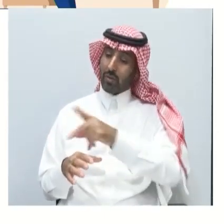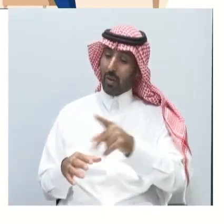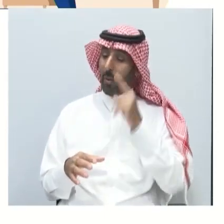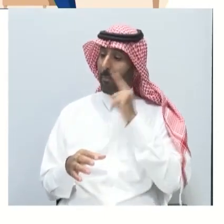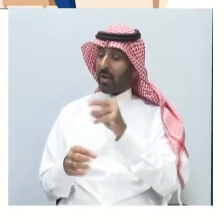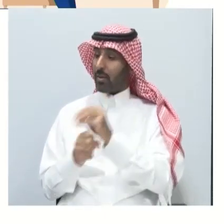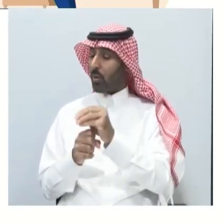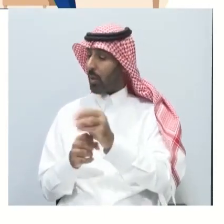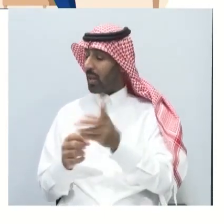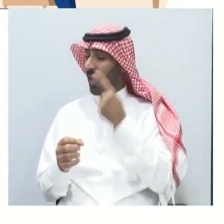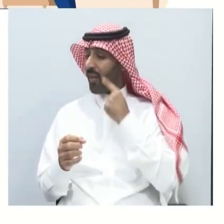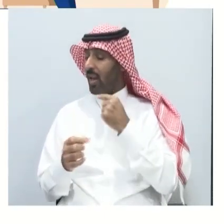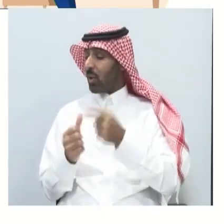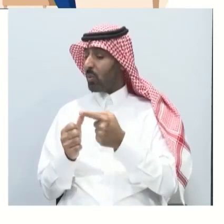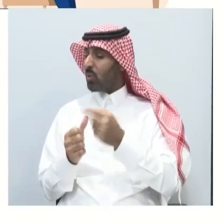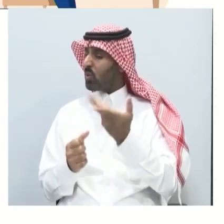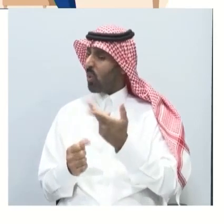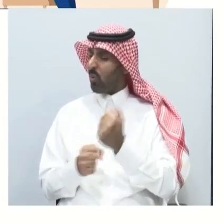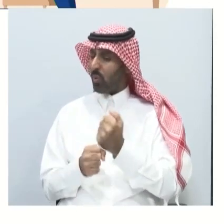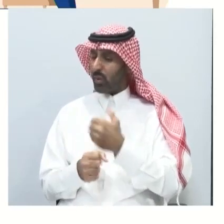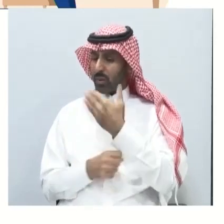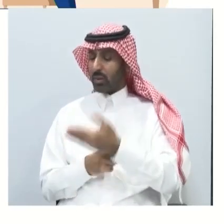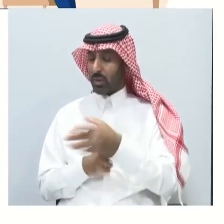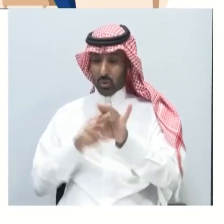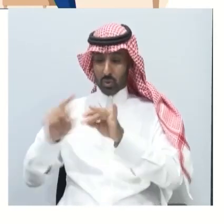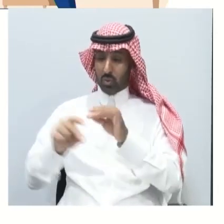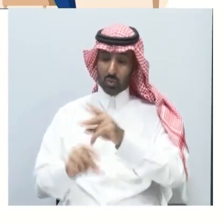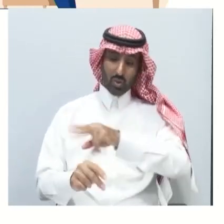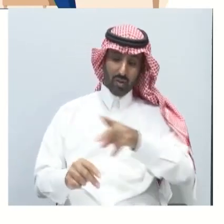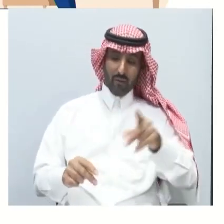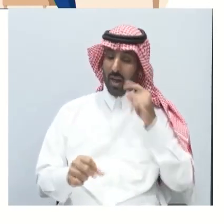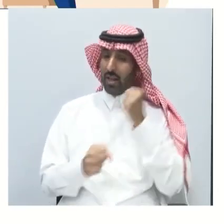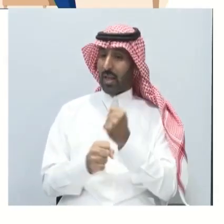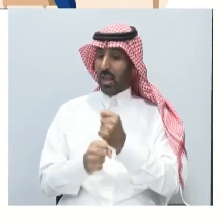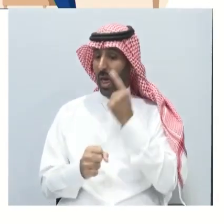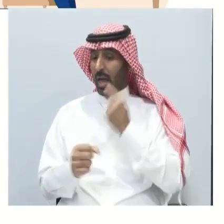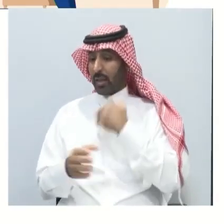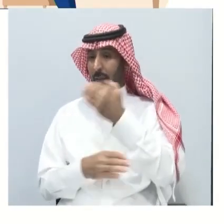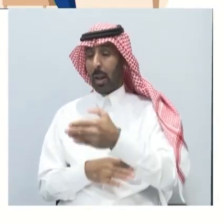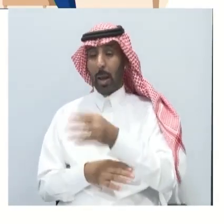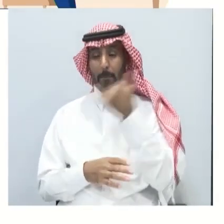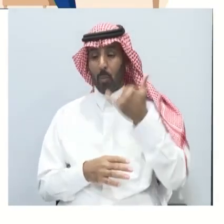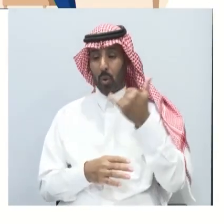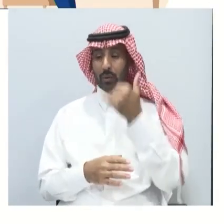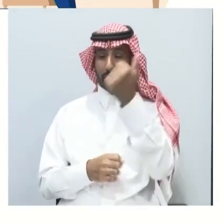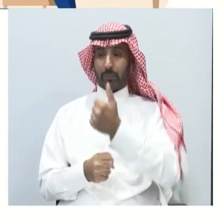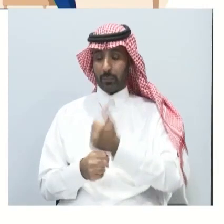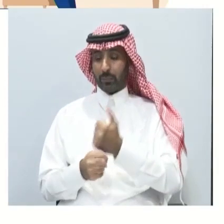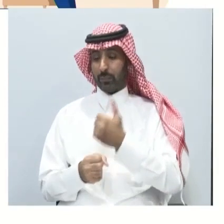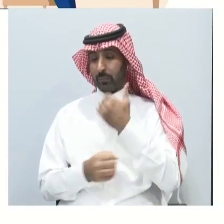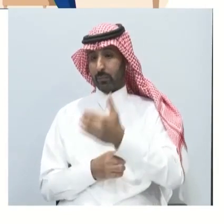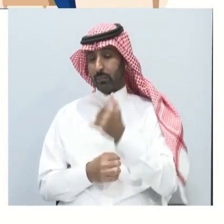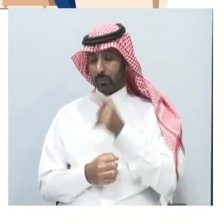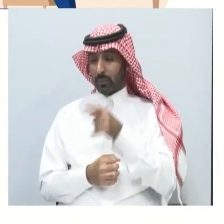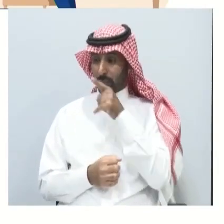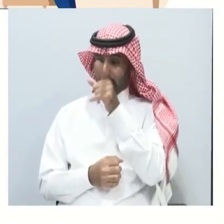surrounding information. You're going to distinguish, you are going to choose different life events, the important events that happened that makes